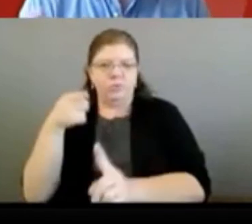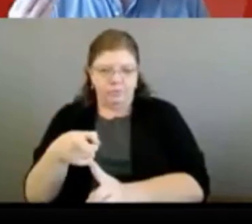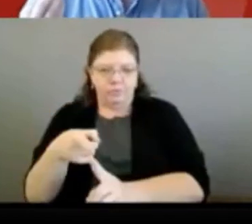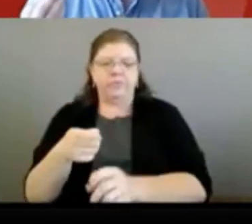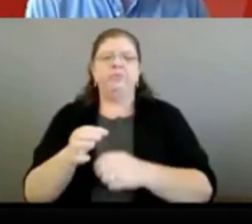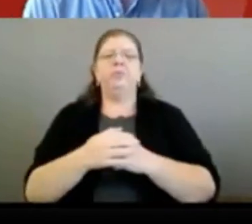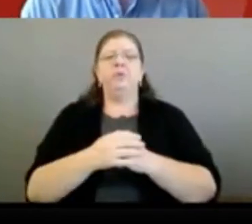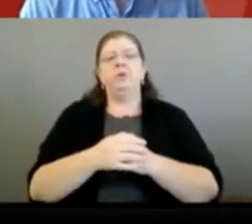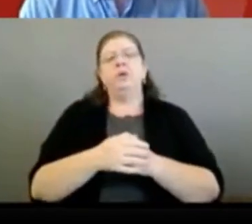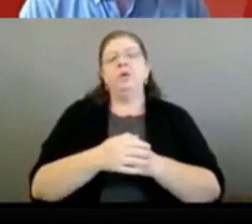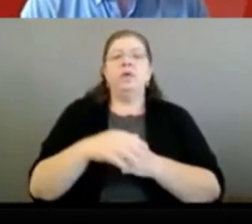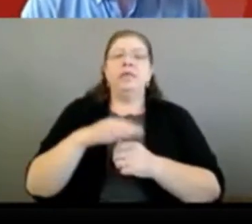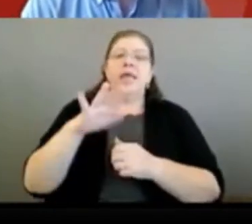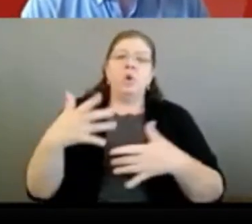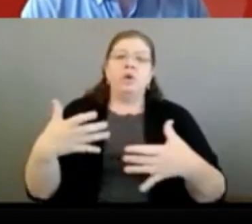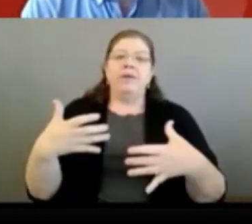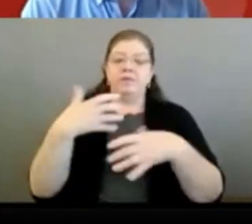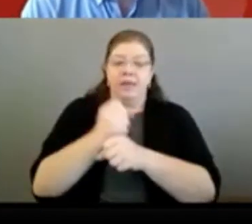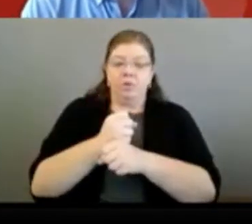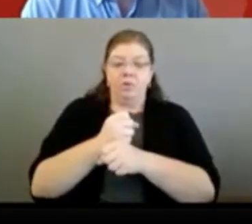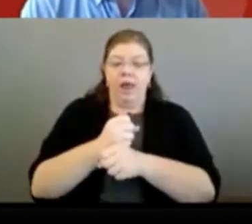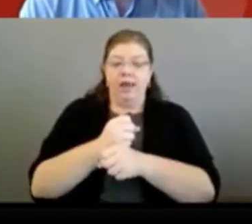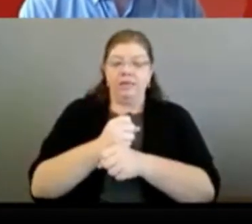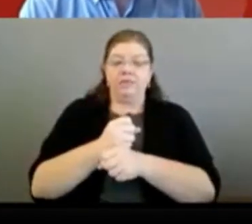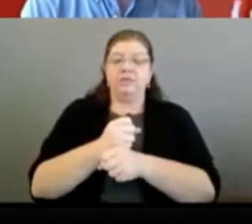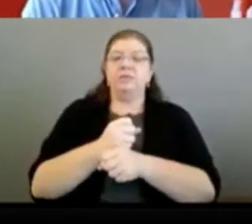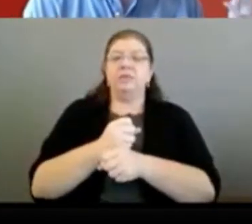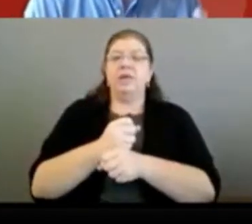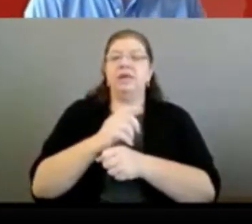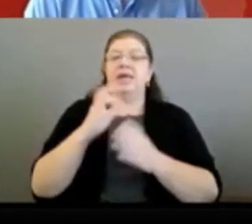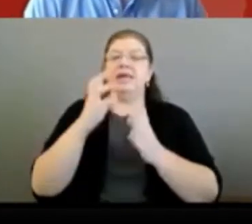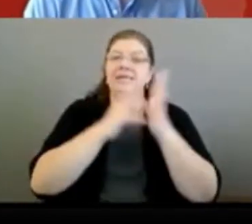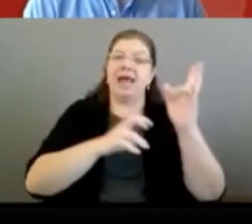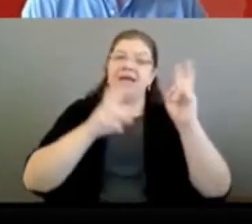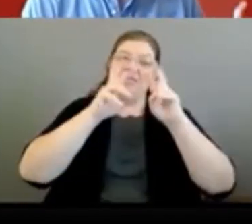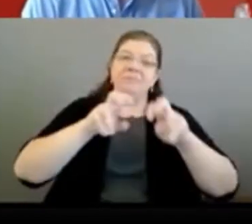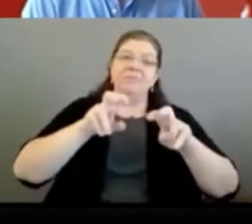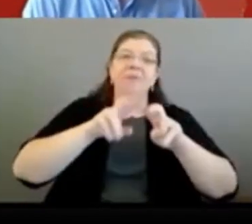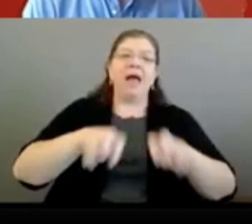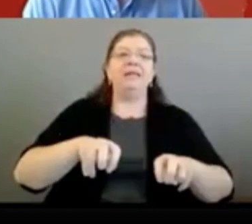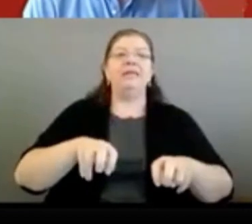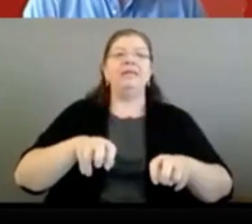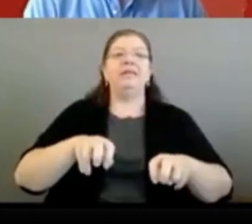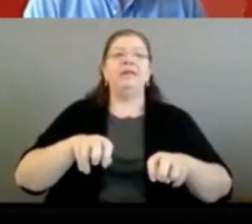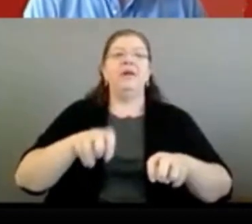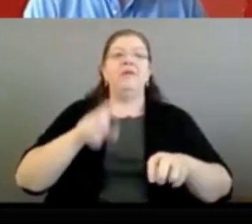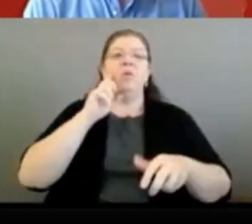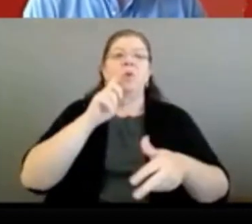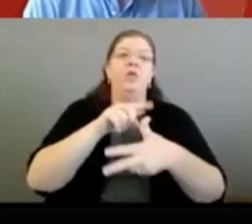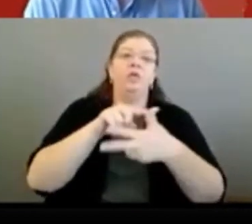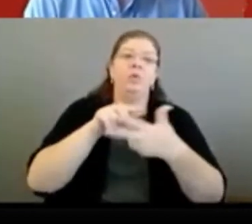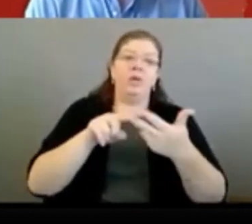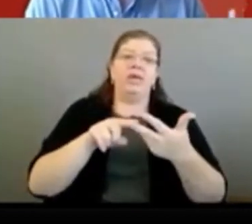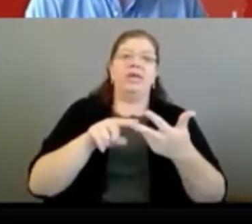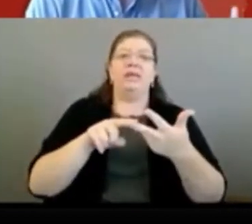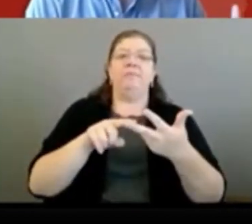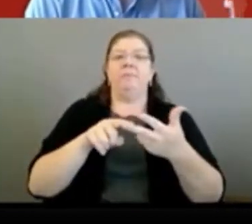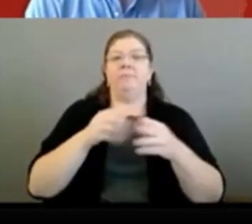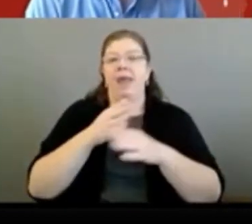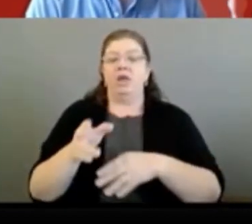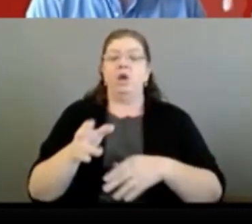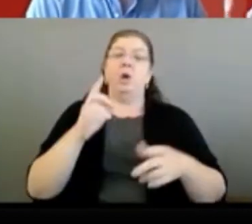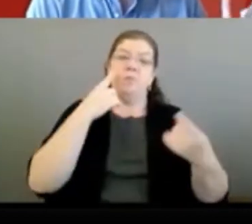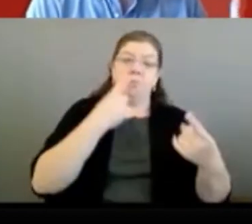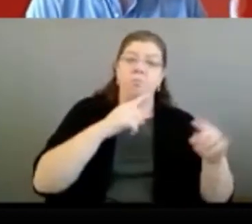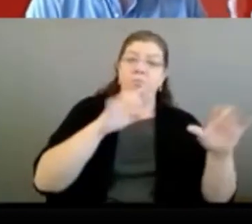They sort of summarize and wrap up text mining as three main applications. Performance, so using text mining